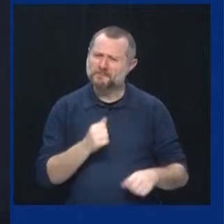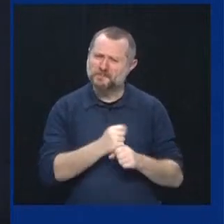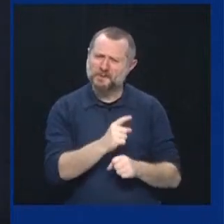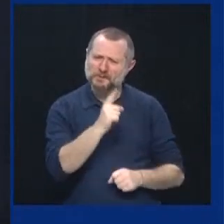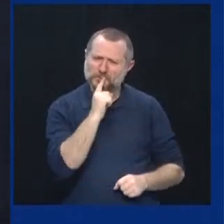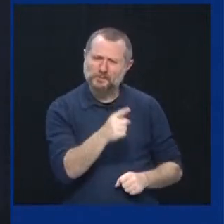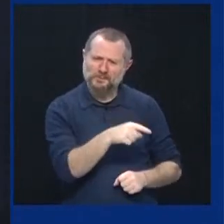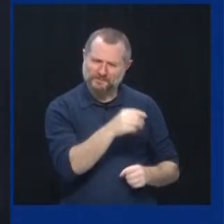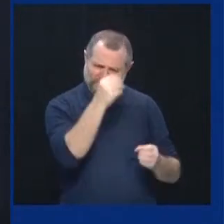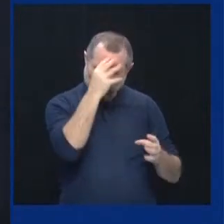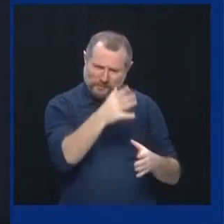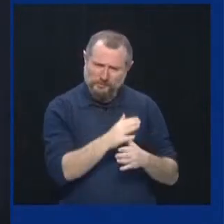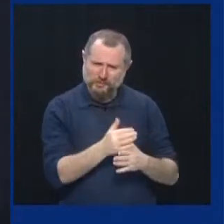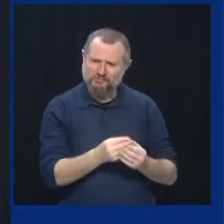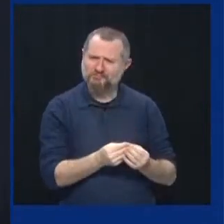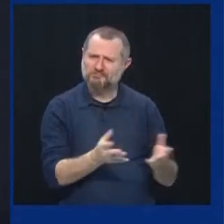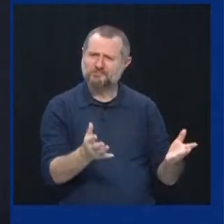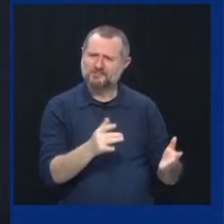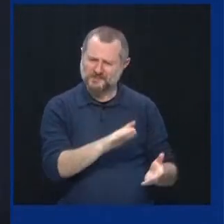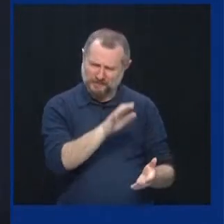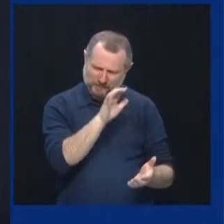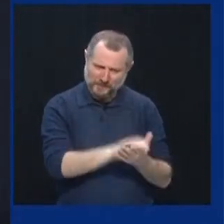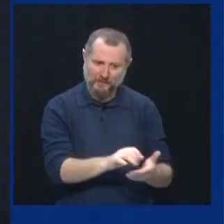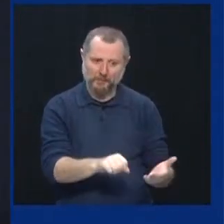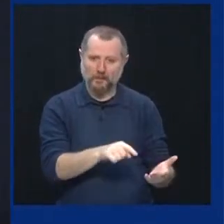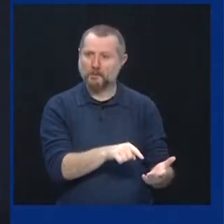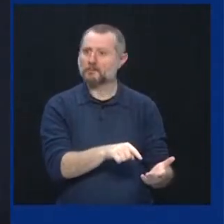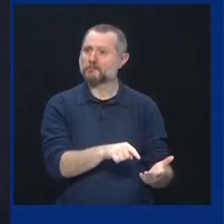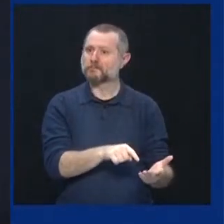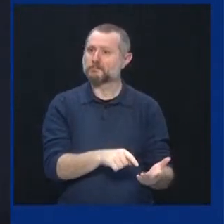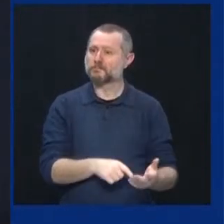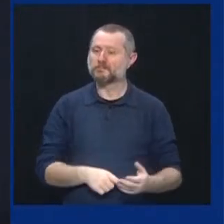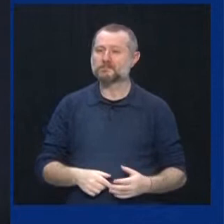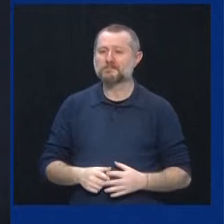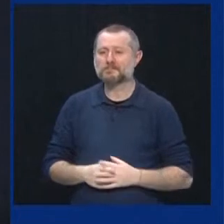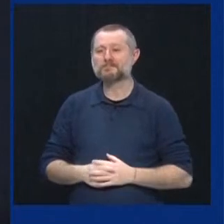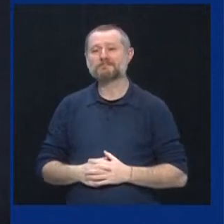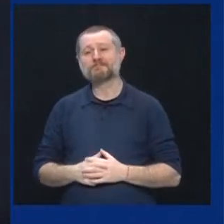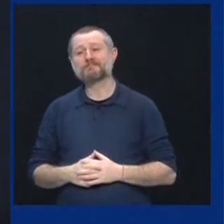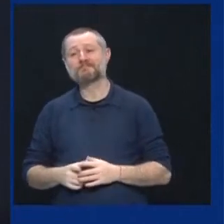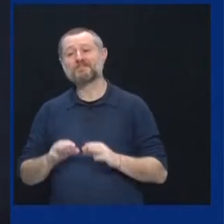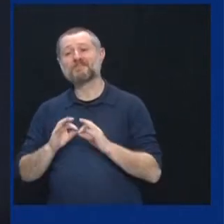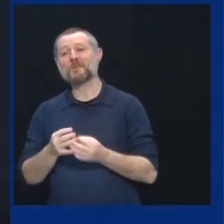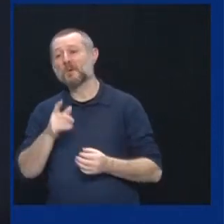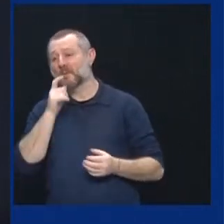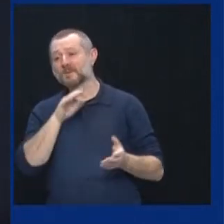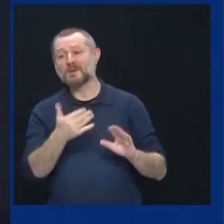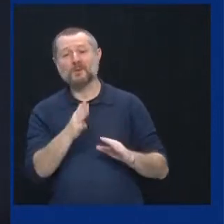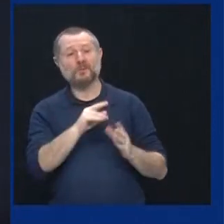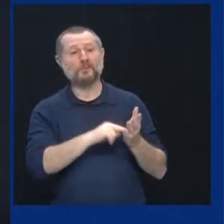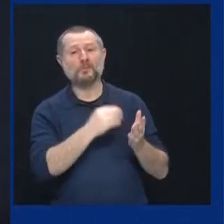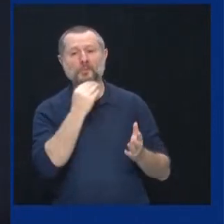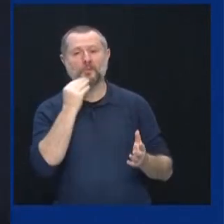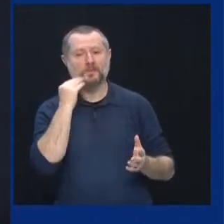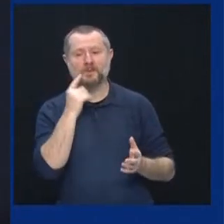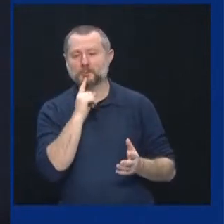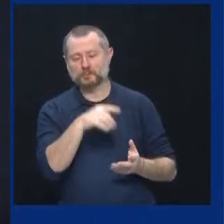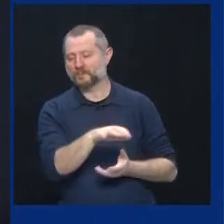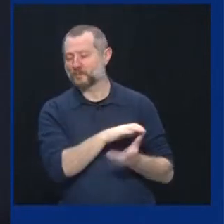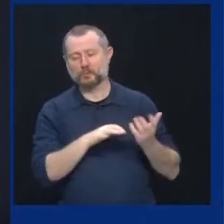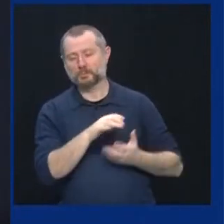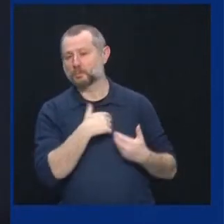information. And I'm not going to allow the families of the nursing homes to be confused.